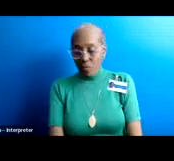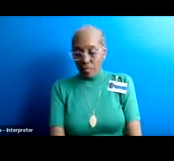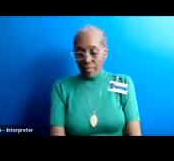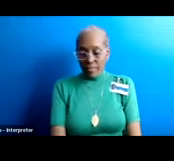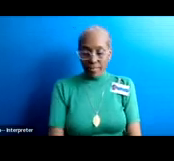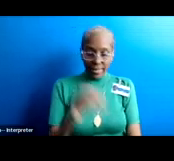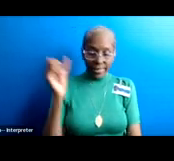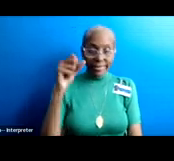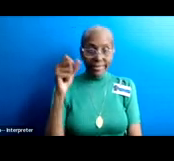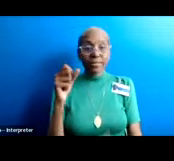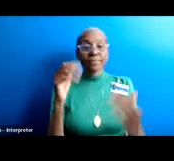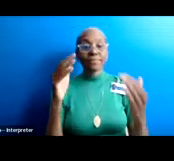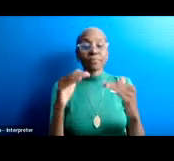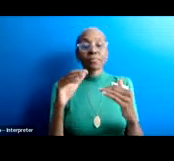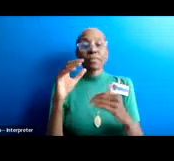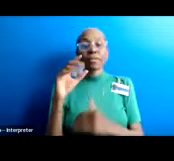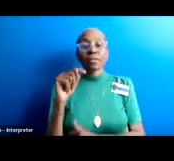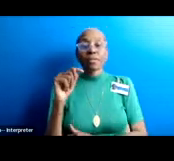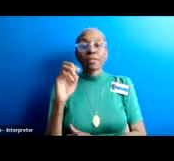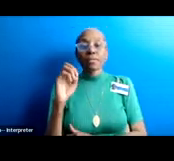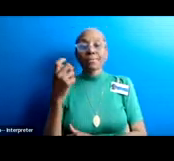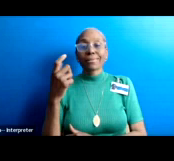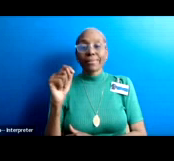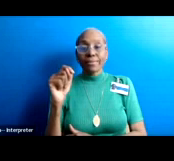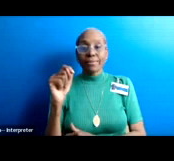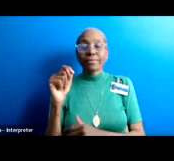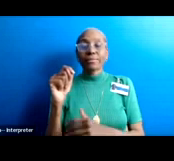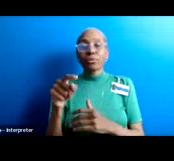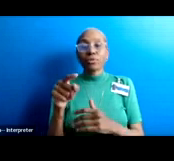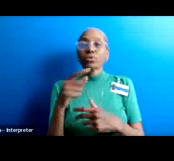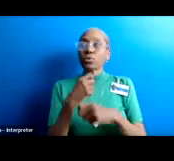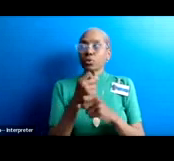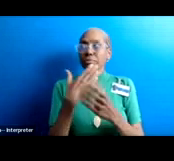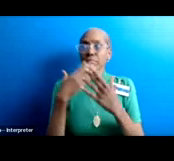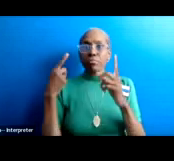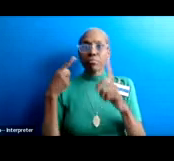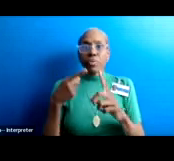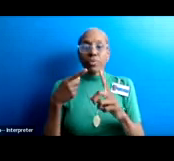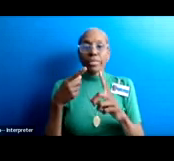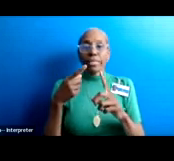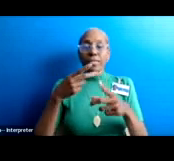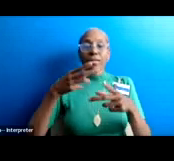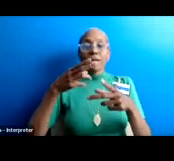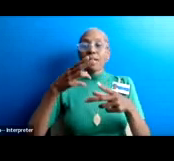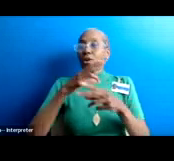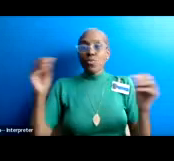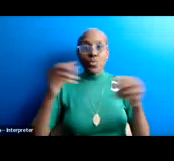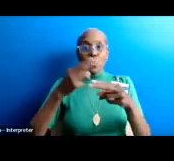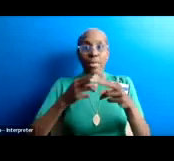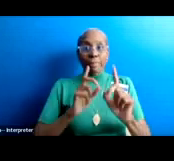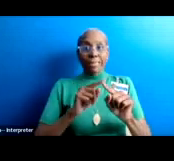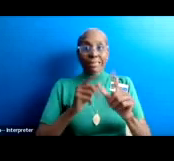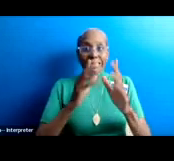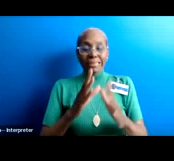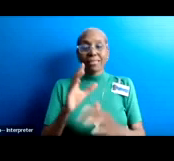And yes, text, right. So you make a very good point, anonymous attendee.